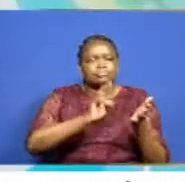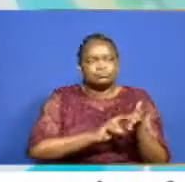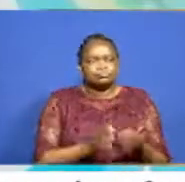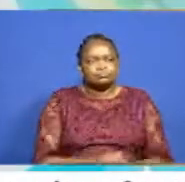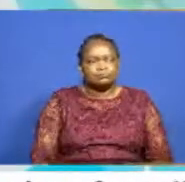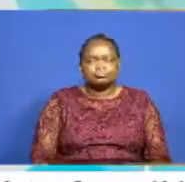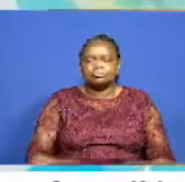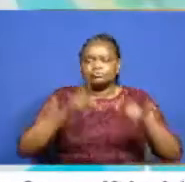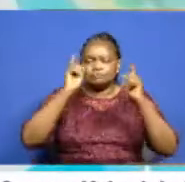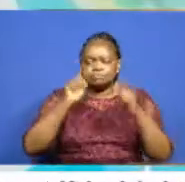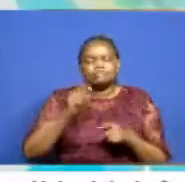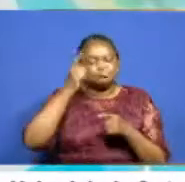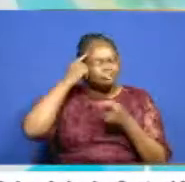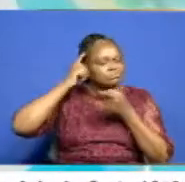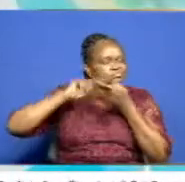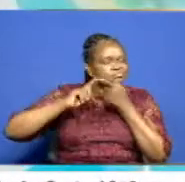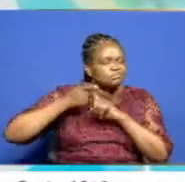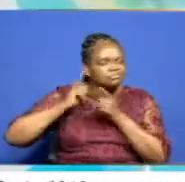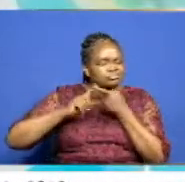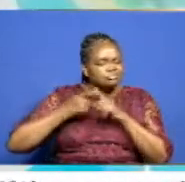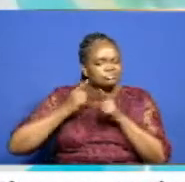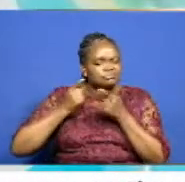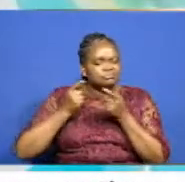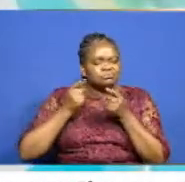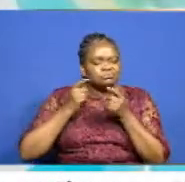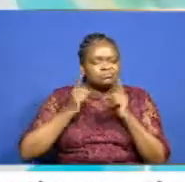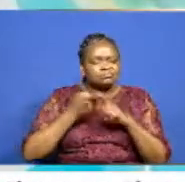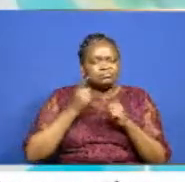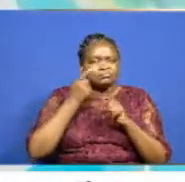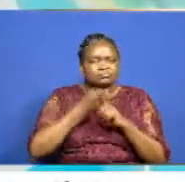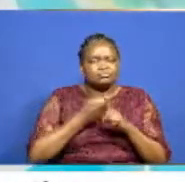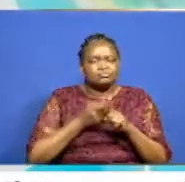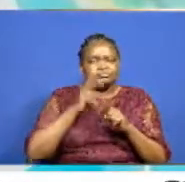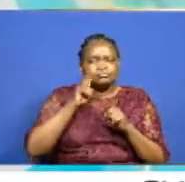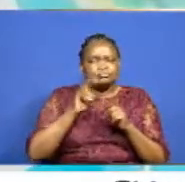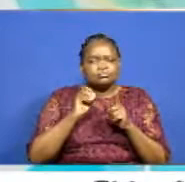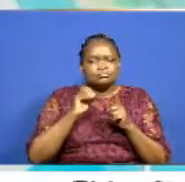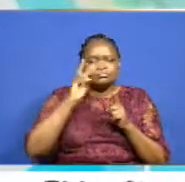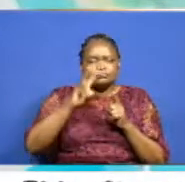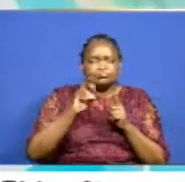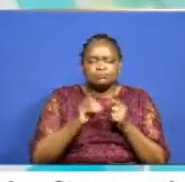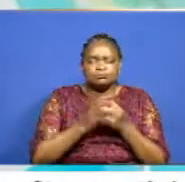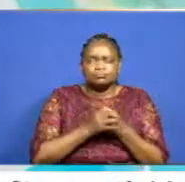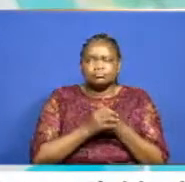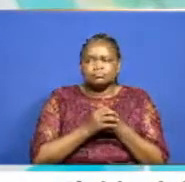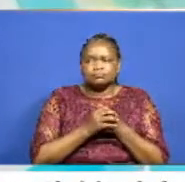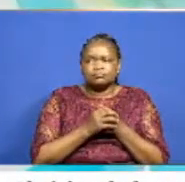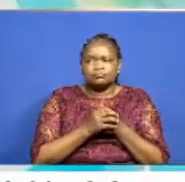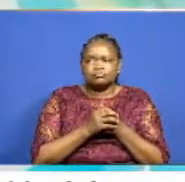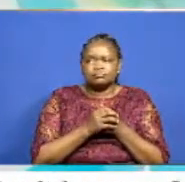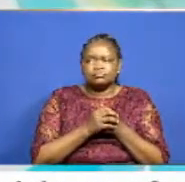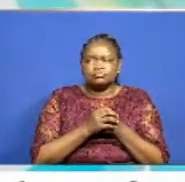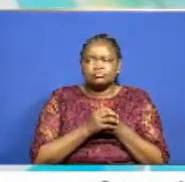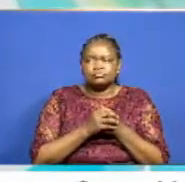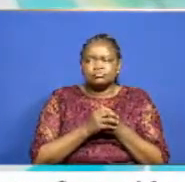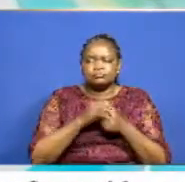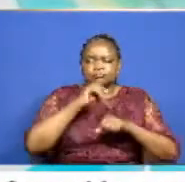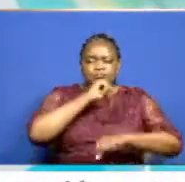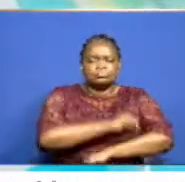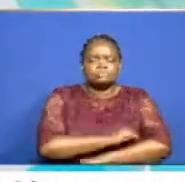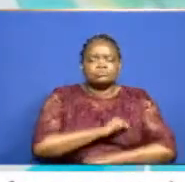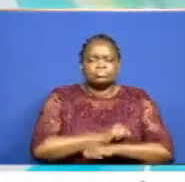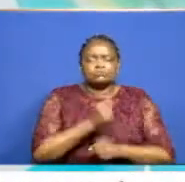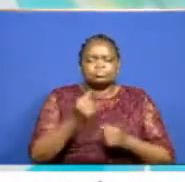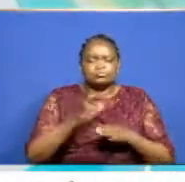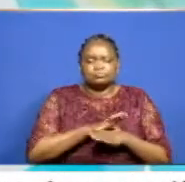need to ask ourselves, in the first term of 2020, did our schools cover